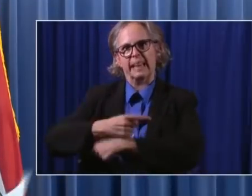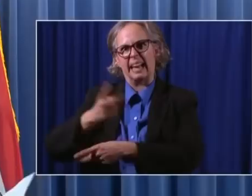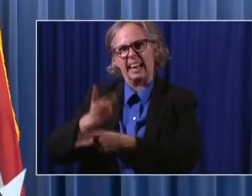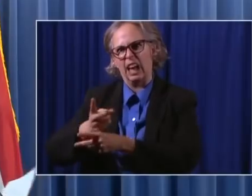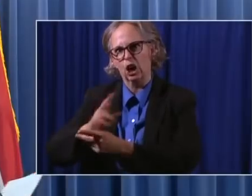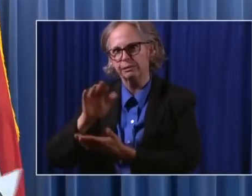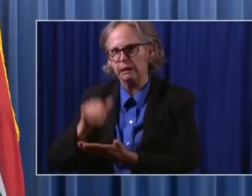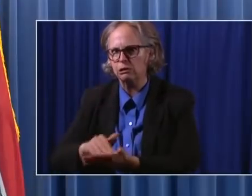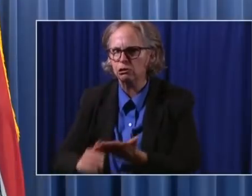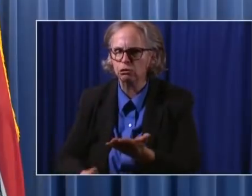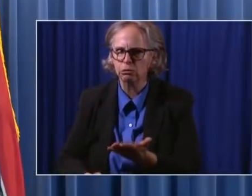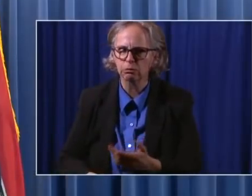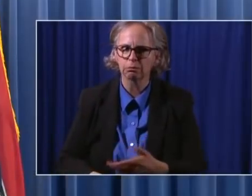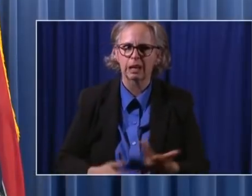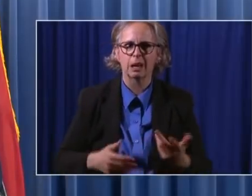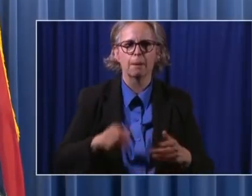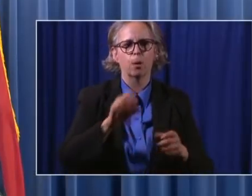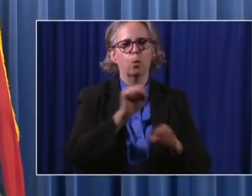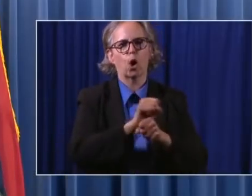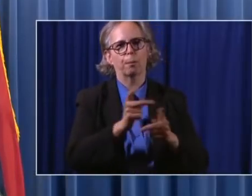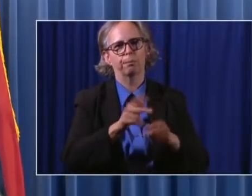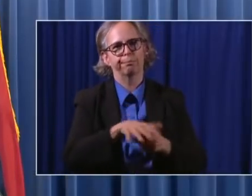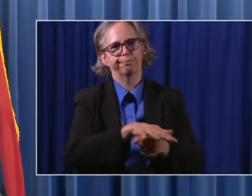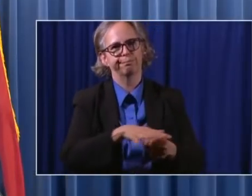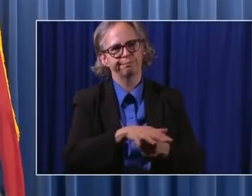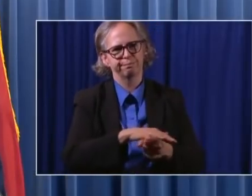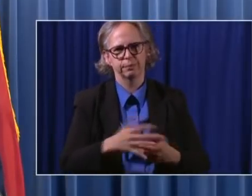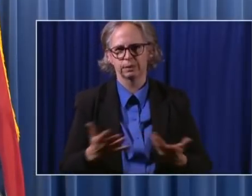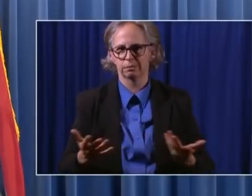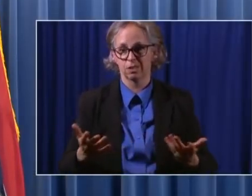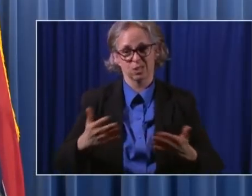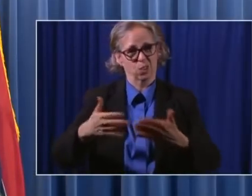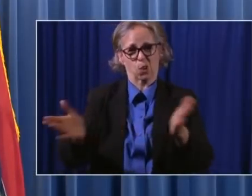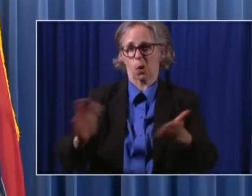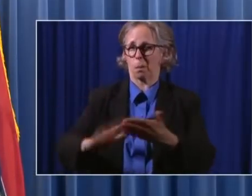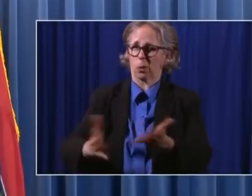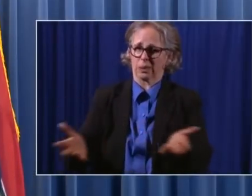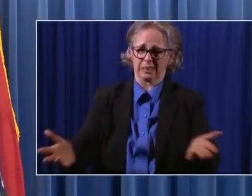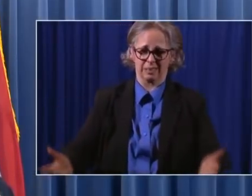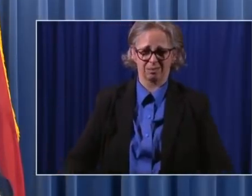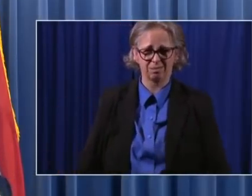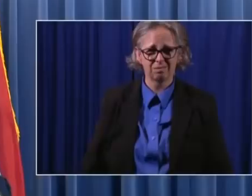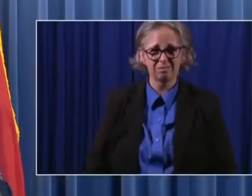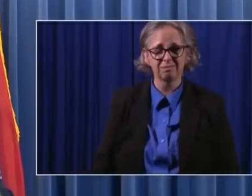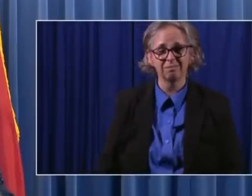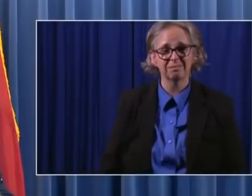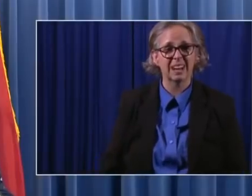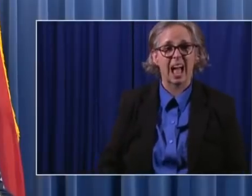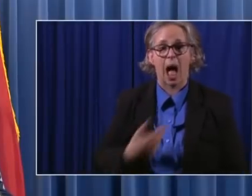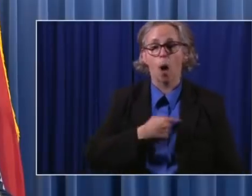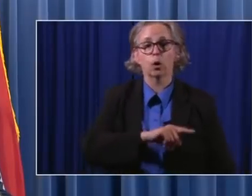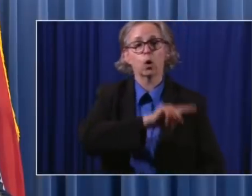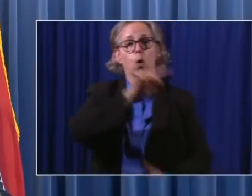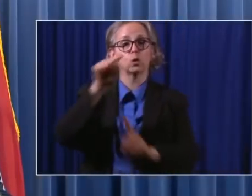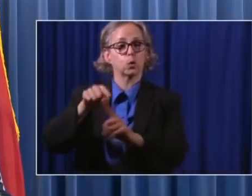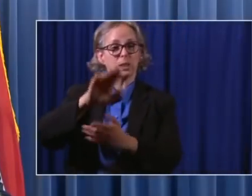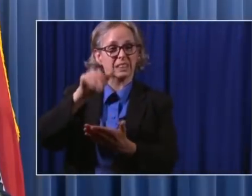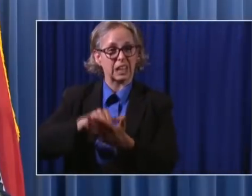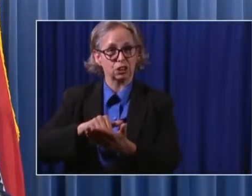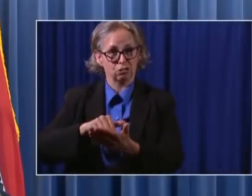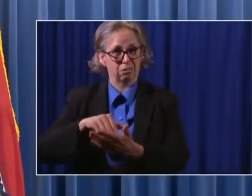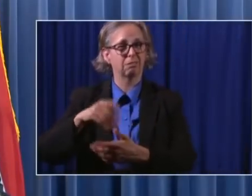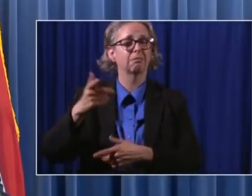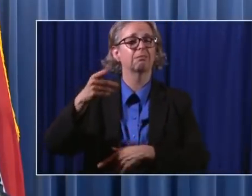workplace, as well as just general community spread. Union County, back to Central Ohio, mirrors that of the rest